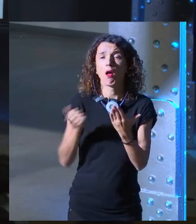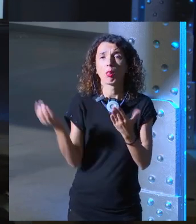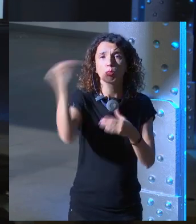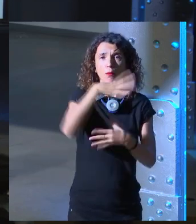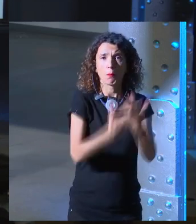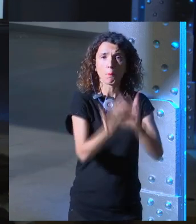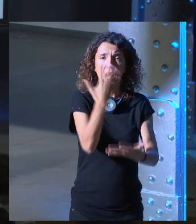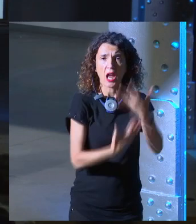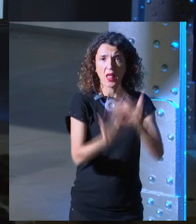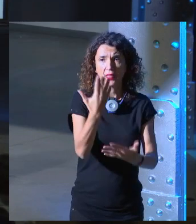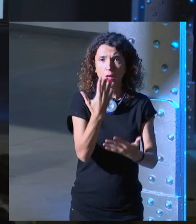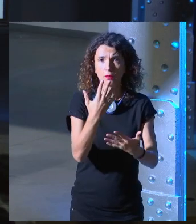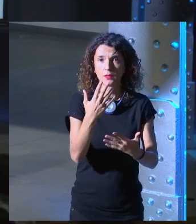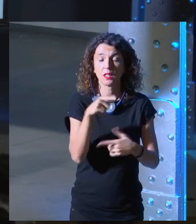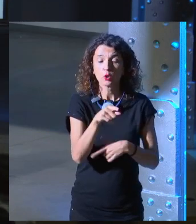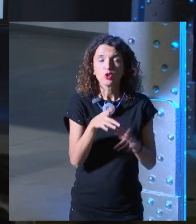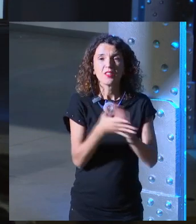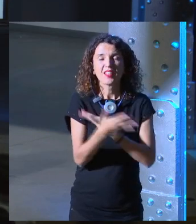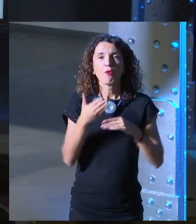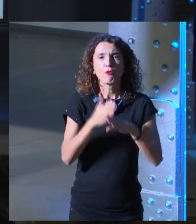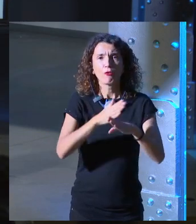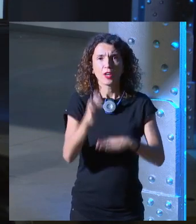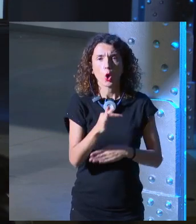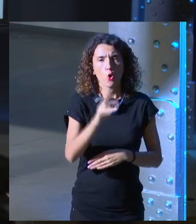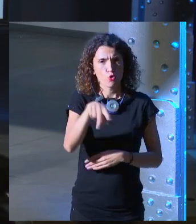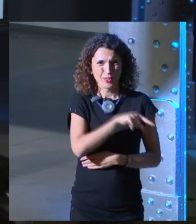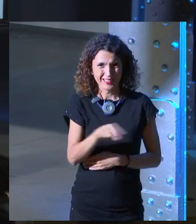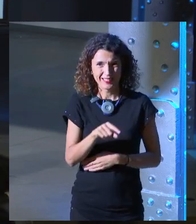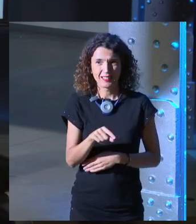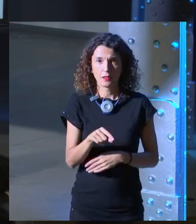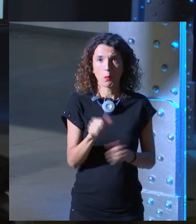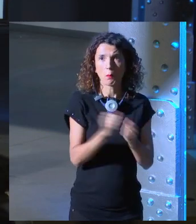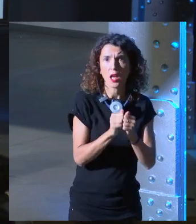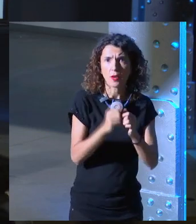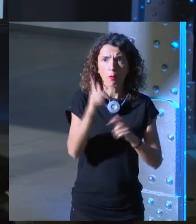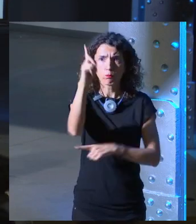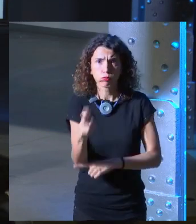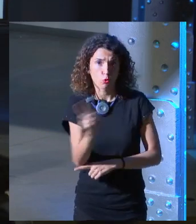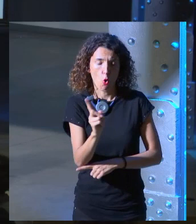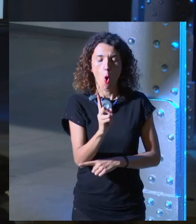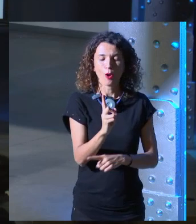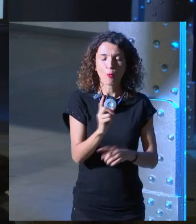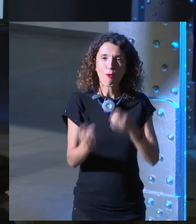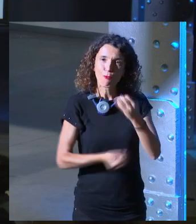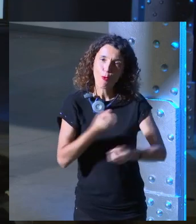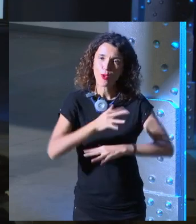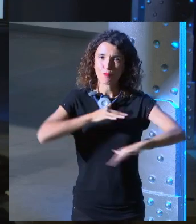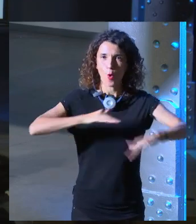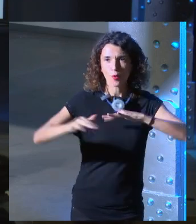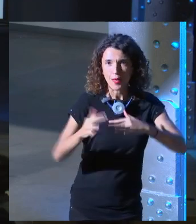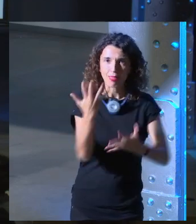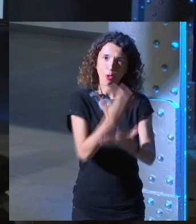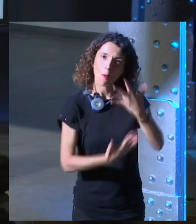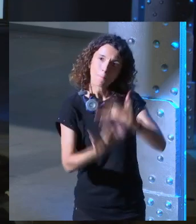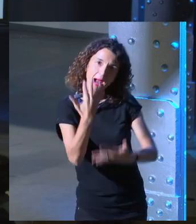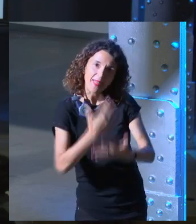not tablets of stone. You know, these things are fluid, they're moving. Above all, stories are